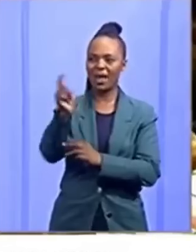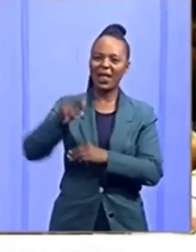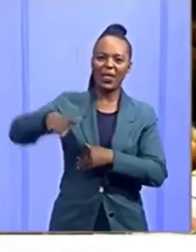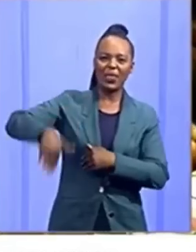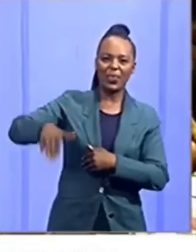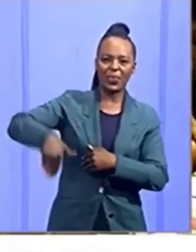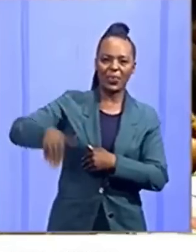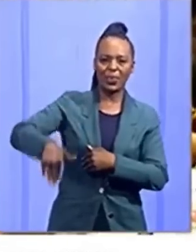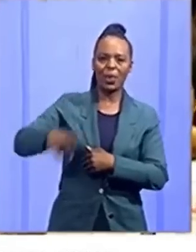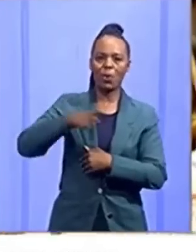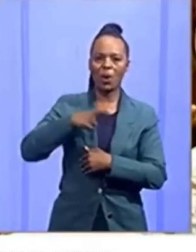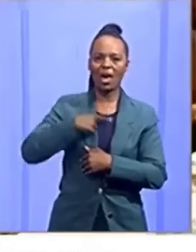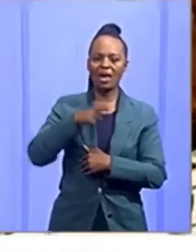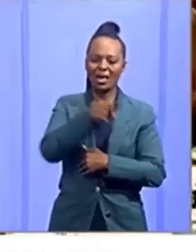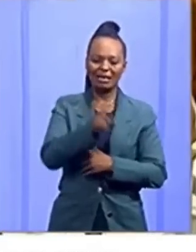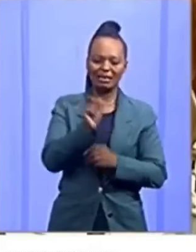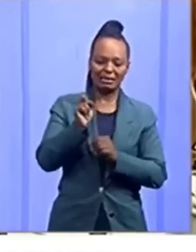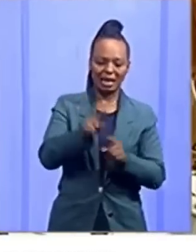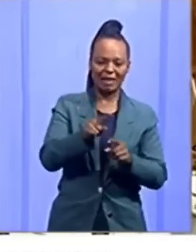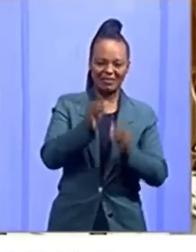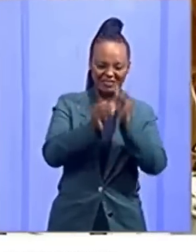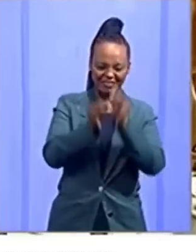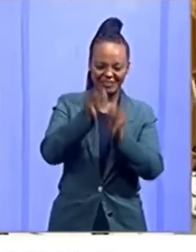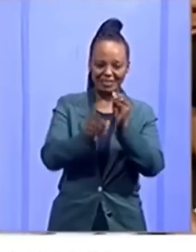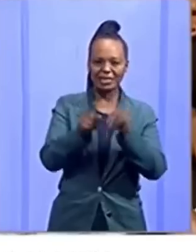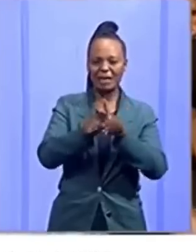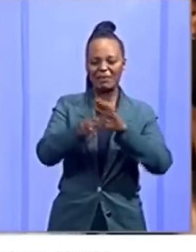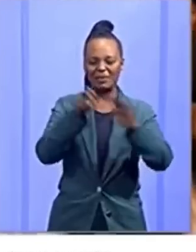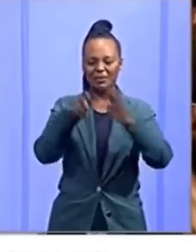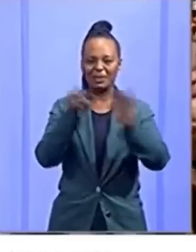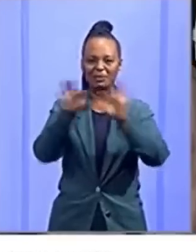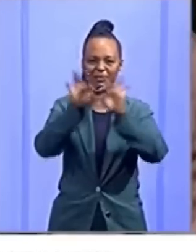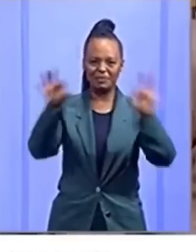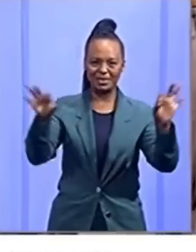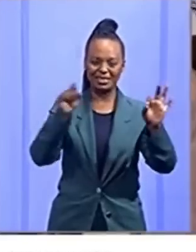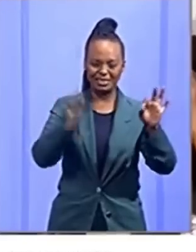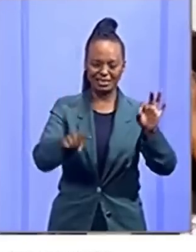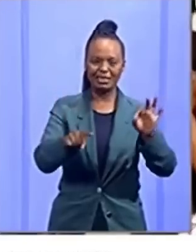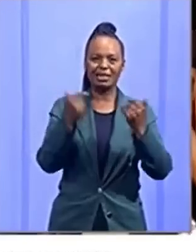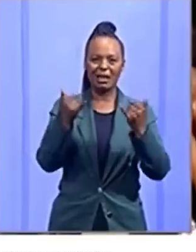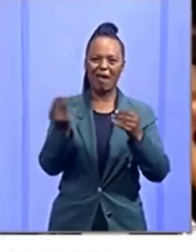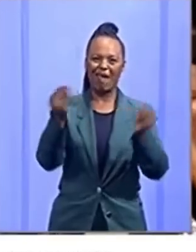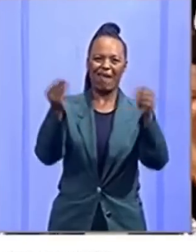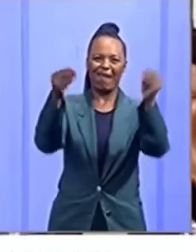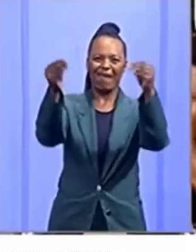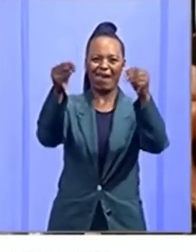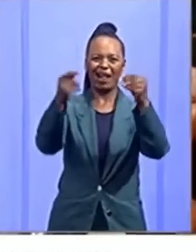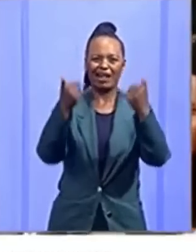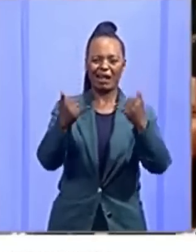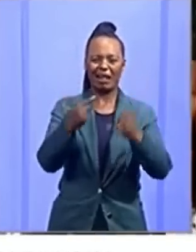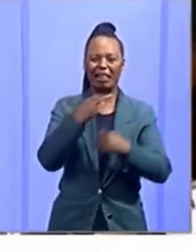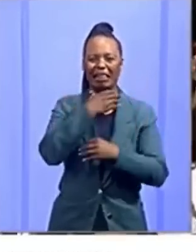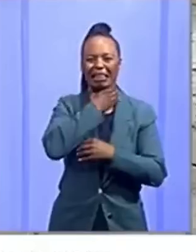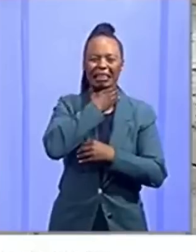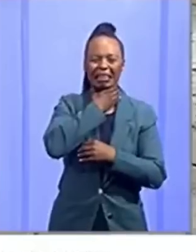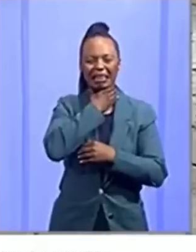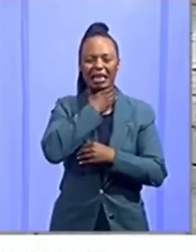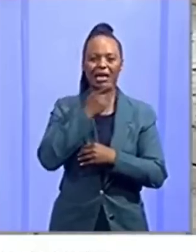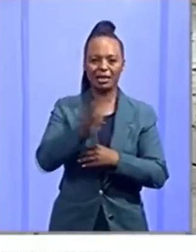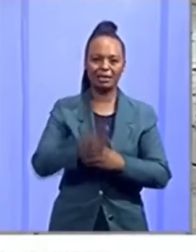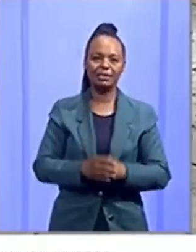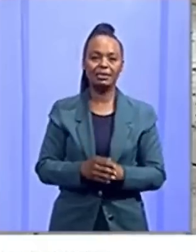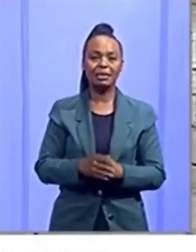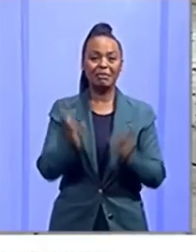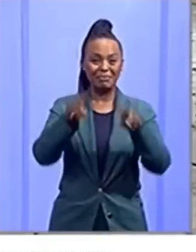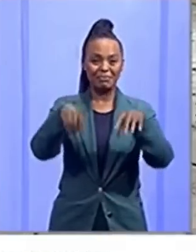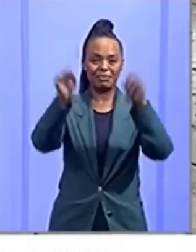okeditswe ke go ikgokelela motlakase le bogodu jwa dikheibole. Se se baka kgaogo ya gangwe le gape ya motlakase, mme seo se